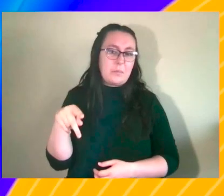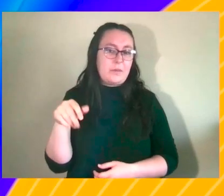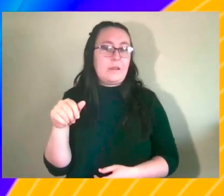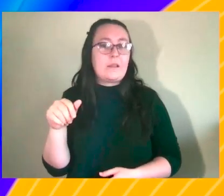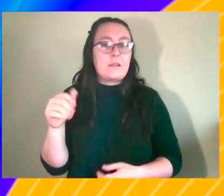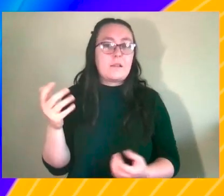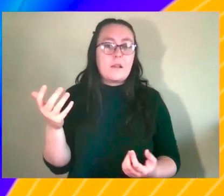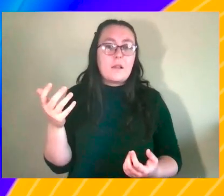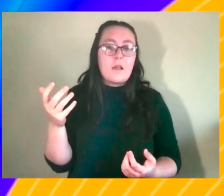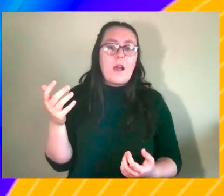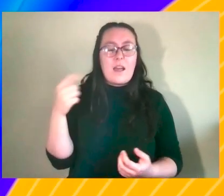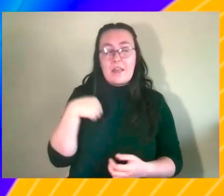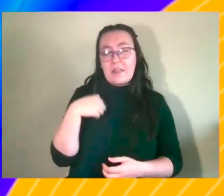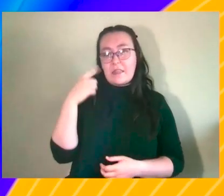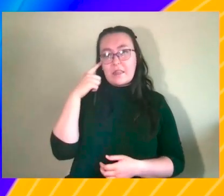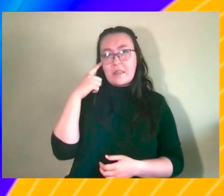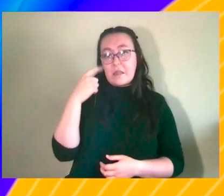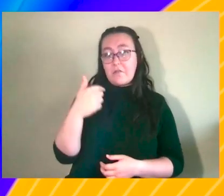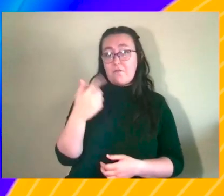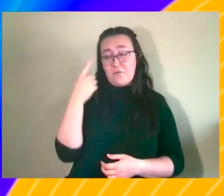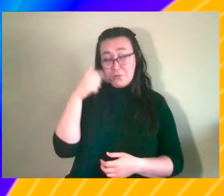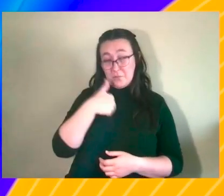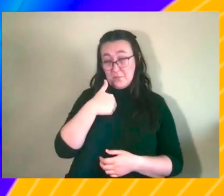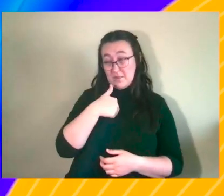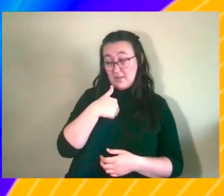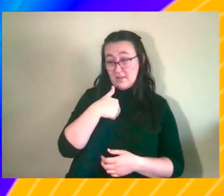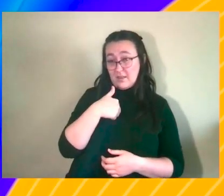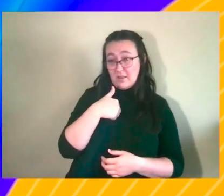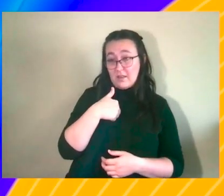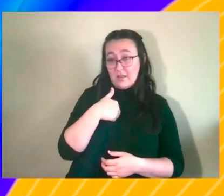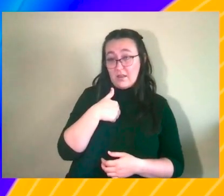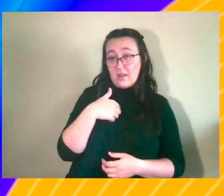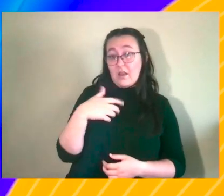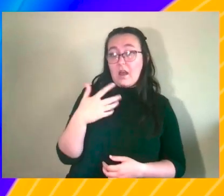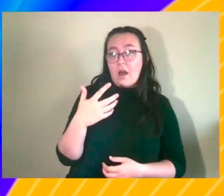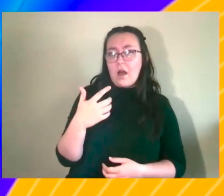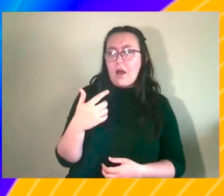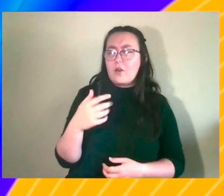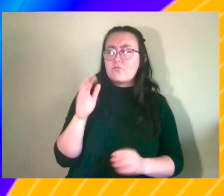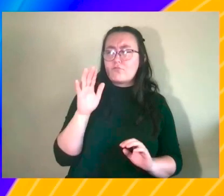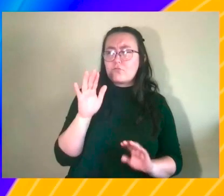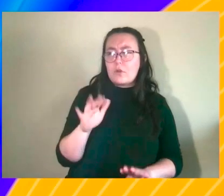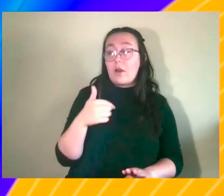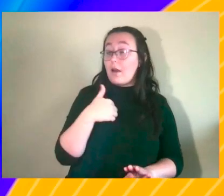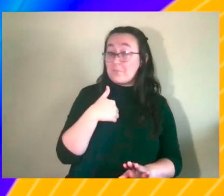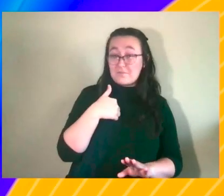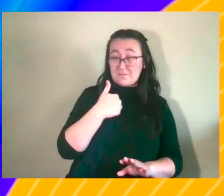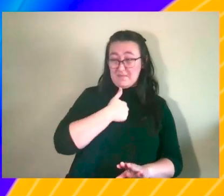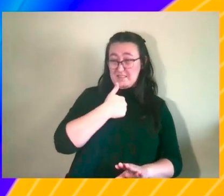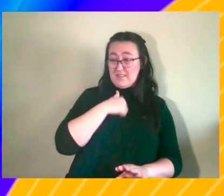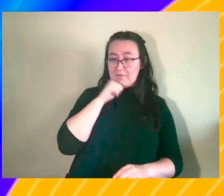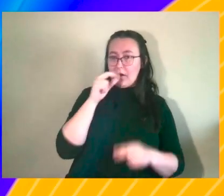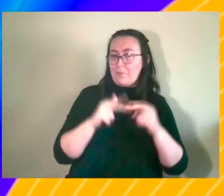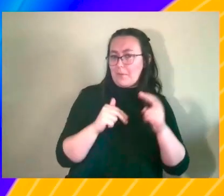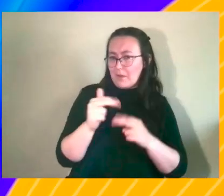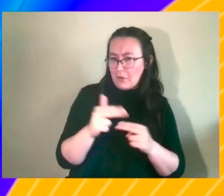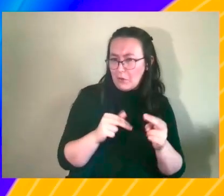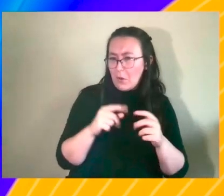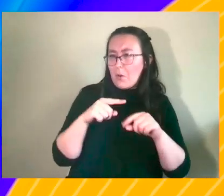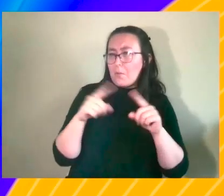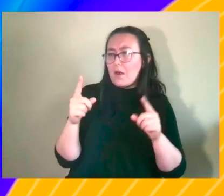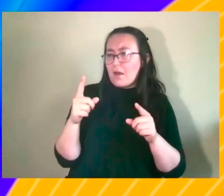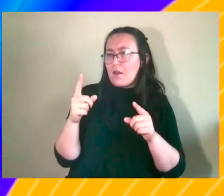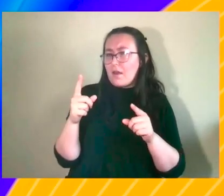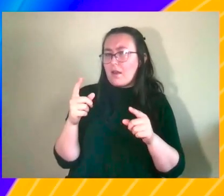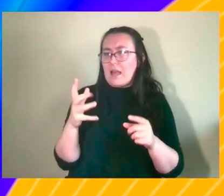obviously, as a DevOps person is, great, I'm probably not going to be building this stuff. How is it going to be built into my stuff, right? What's it